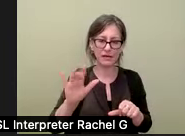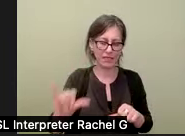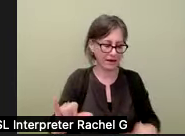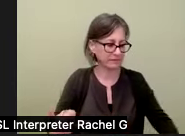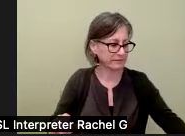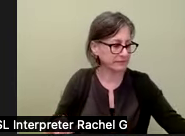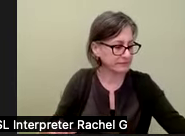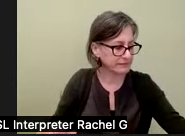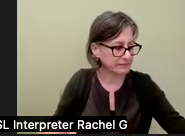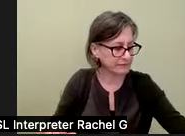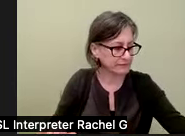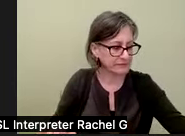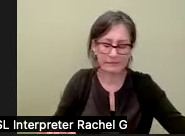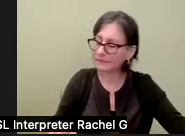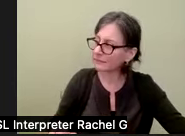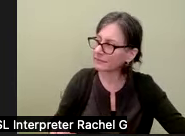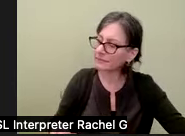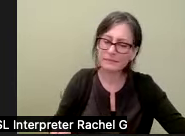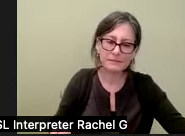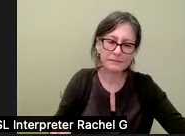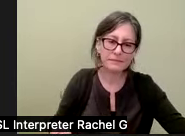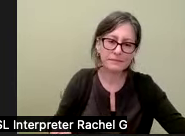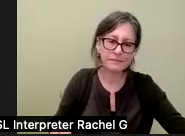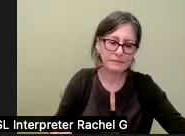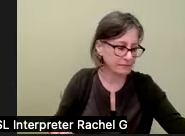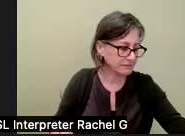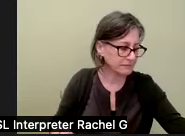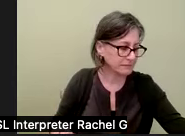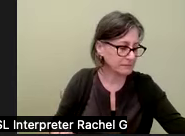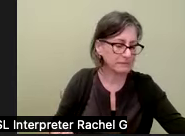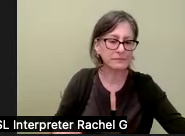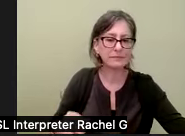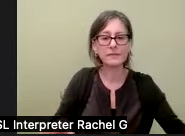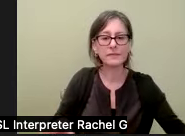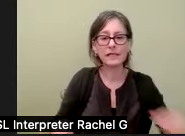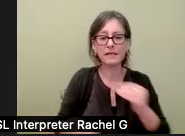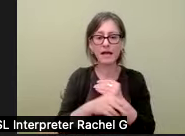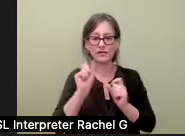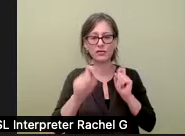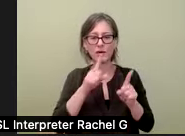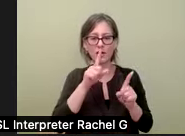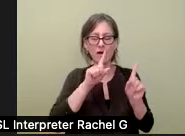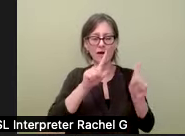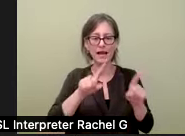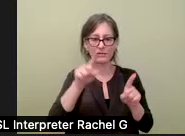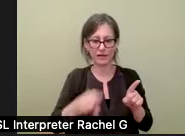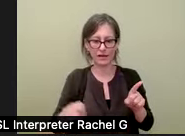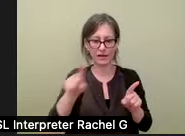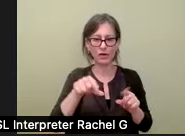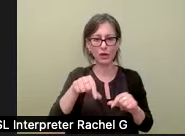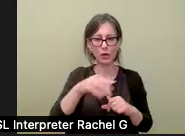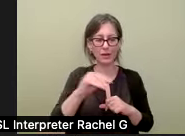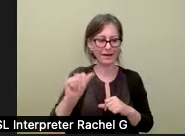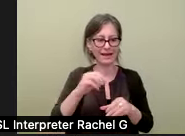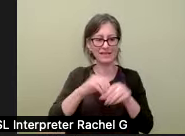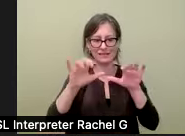won't take you very long at all. Additional questions have been answered in the Q&A in writing, so please look